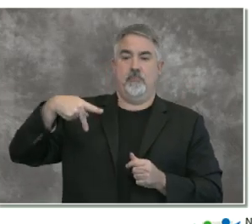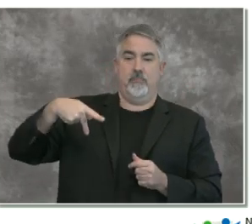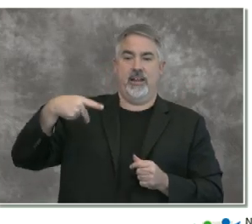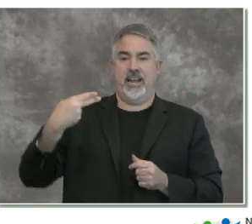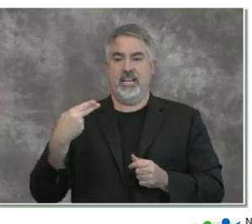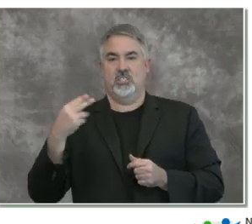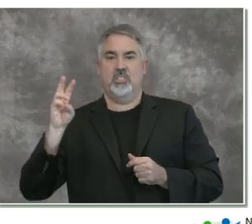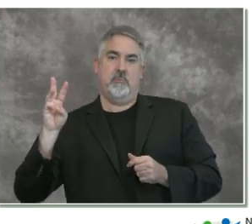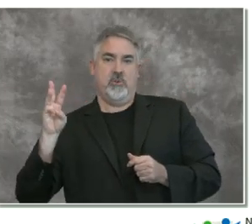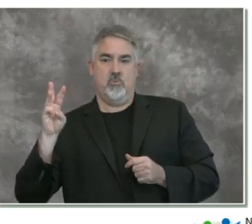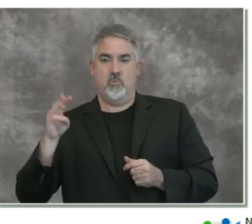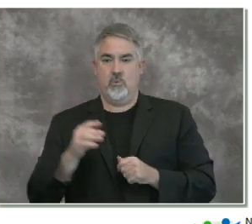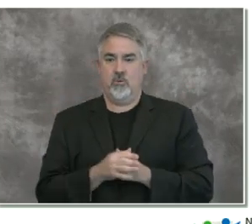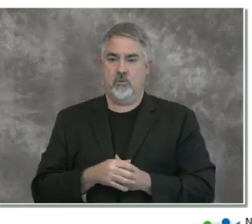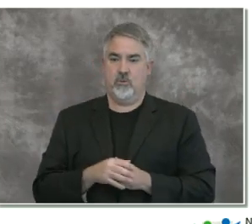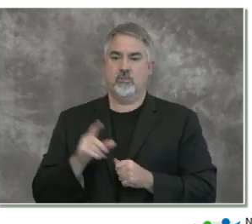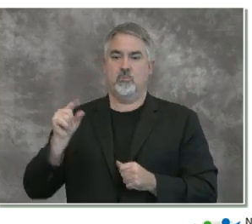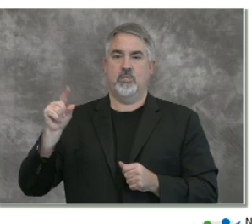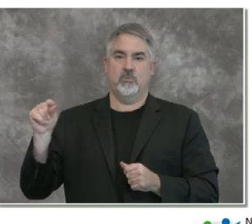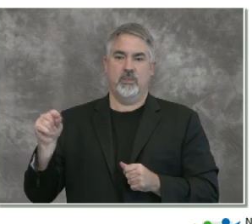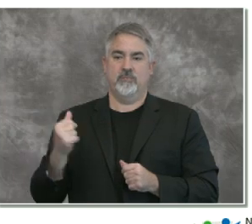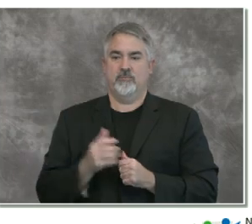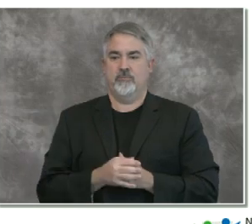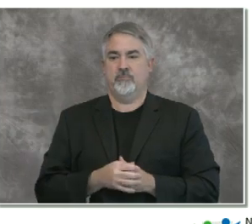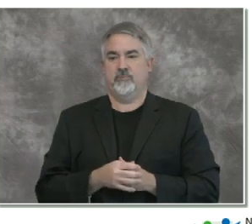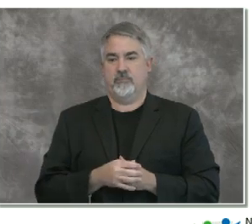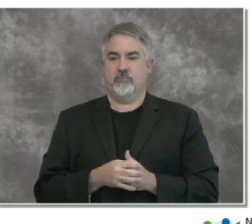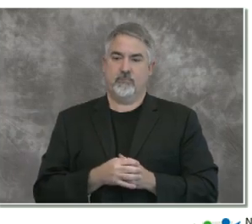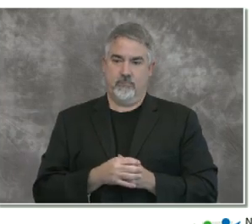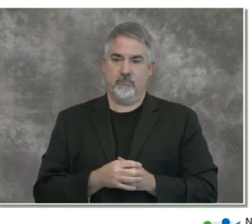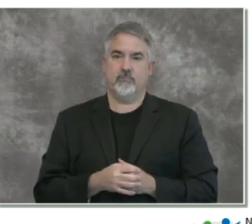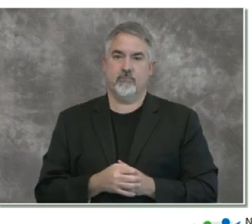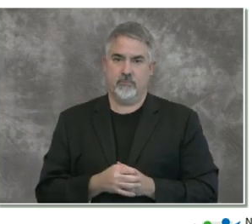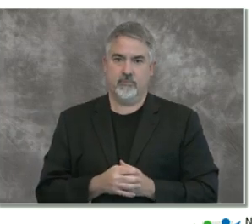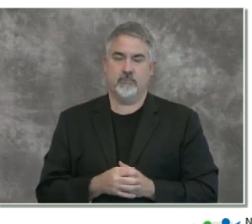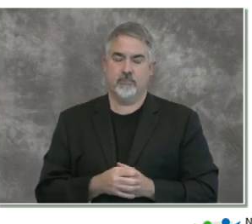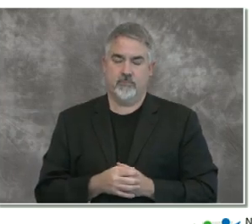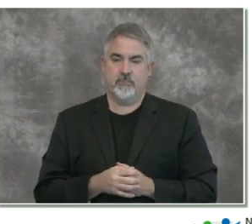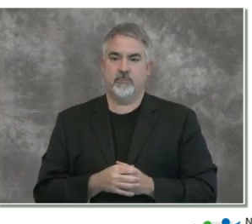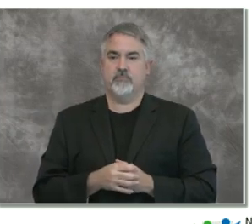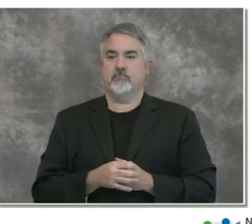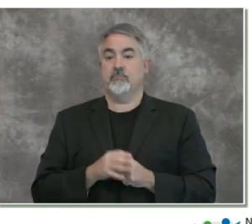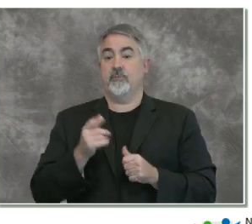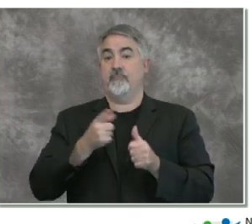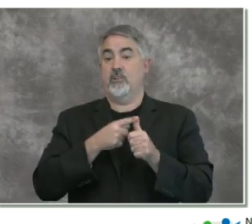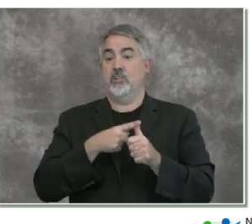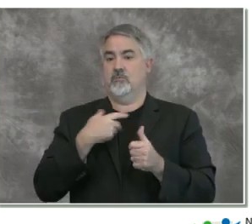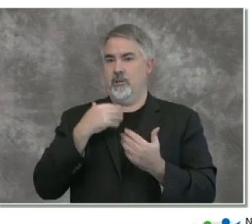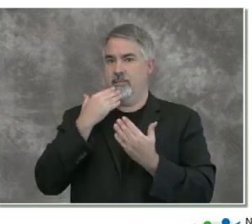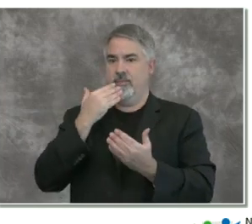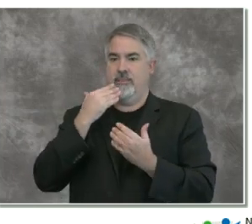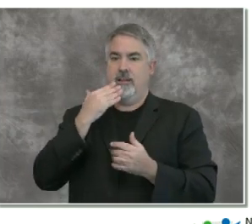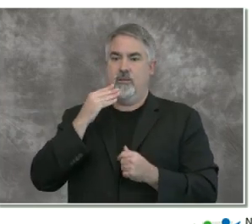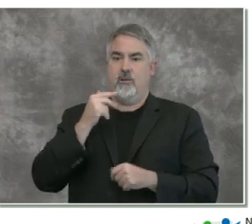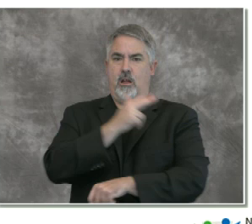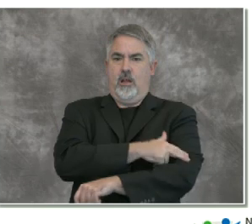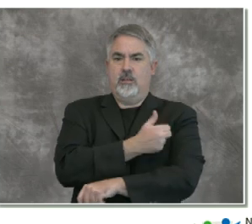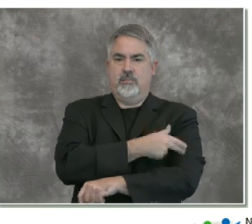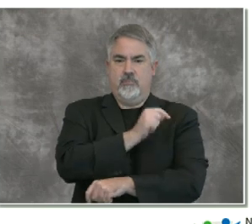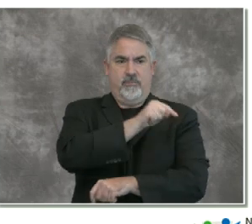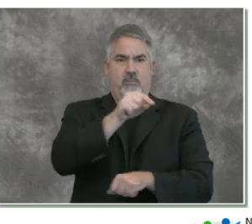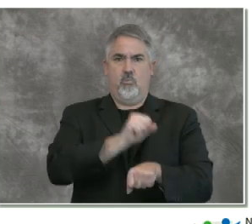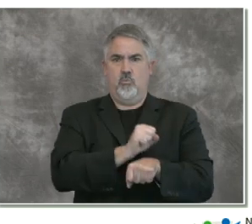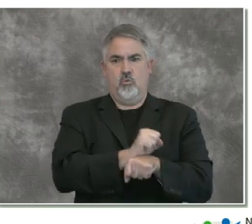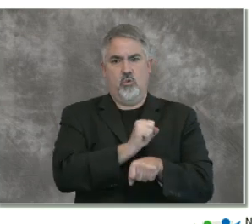to thank all of our hospital workers for their steadfast work that is being implemented to